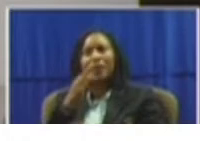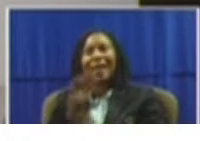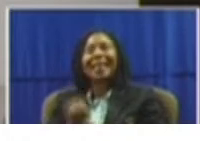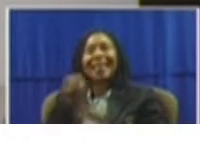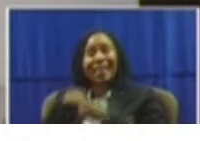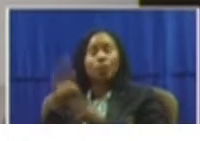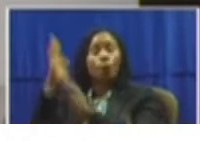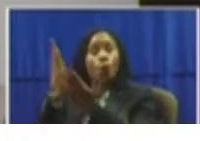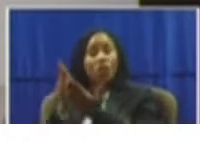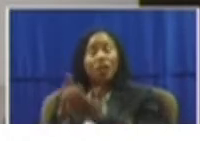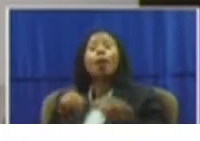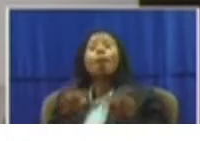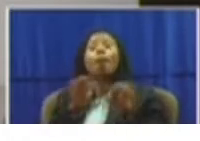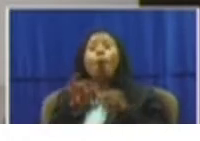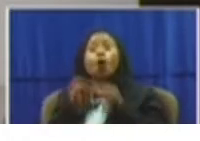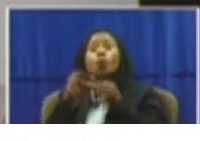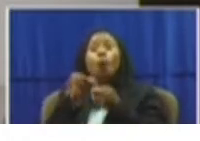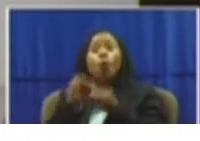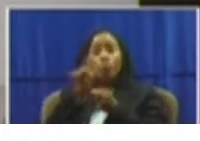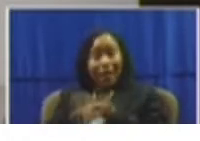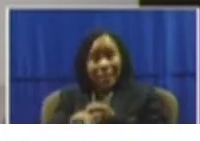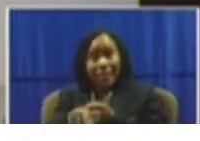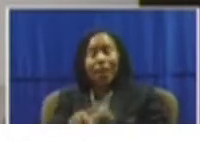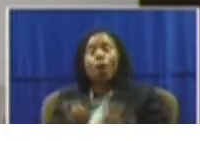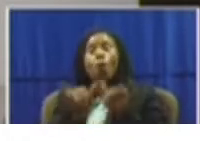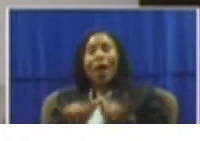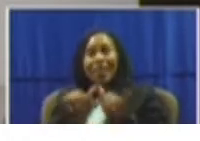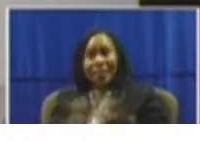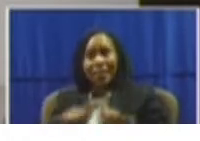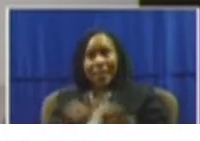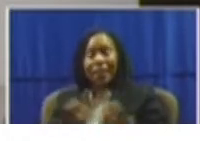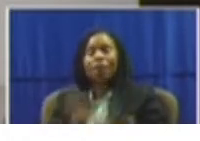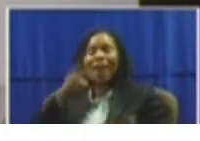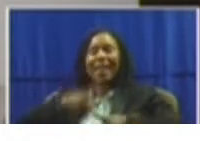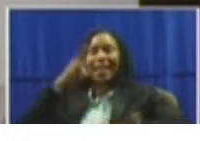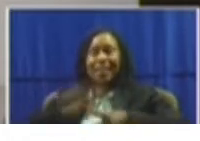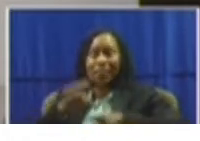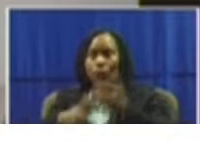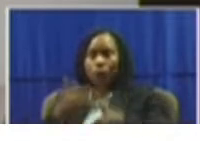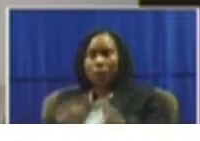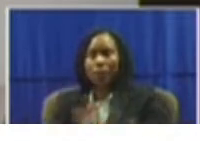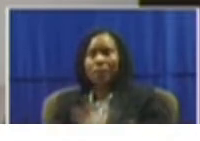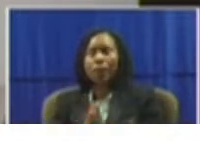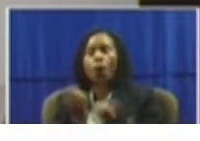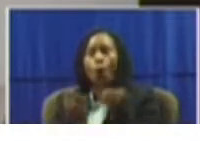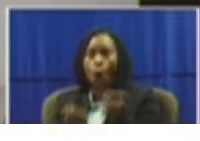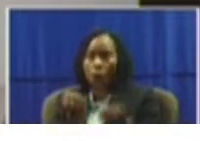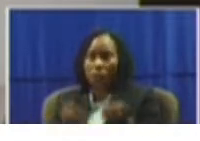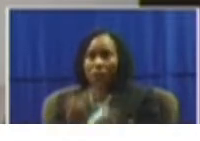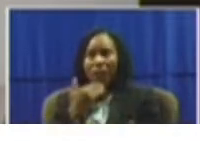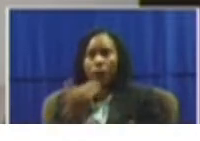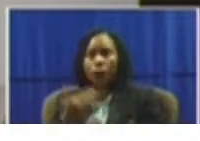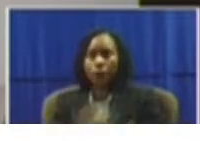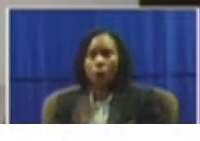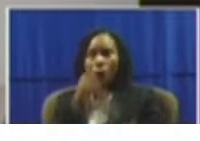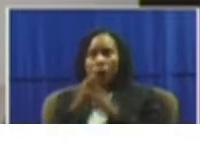postponed pending the finalization of the court processes. Thank you. Honorable member from